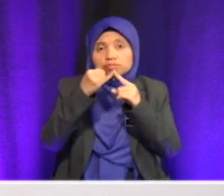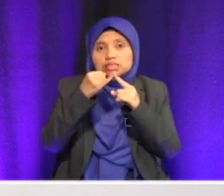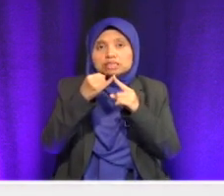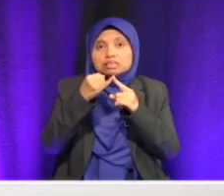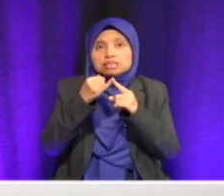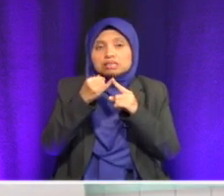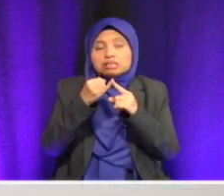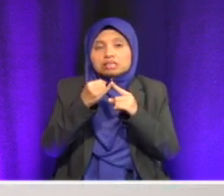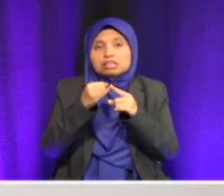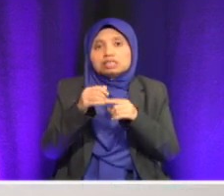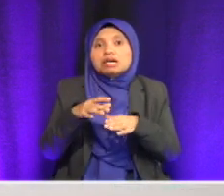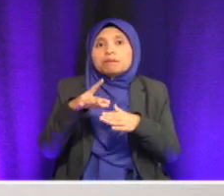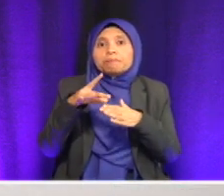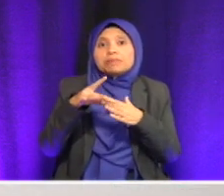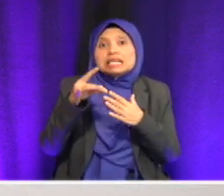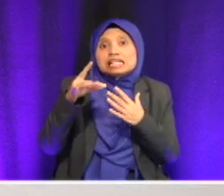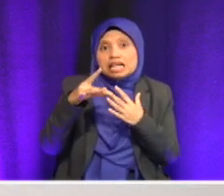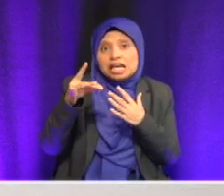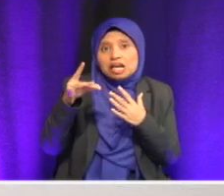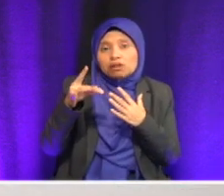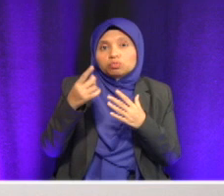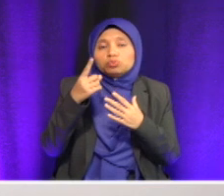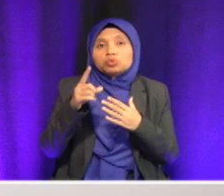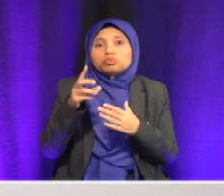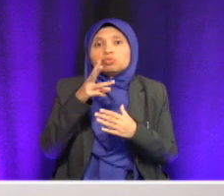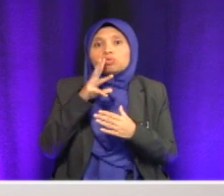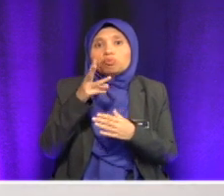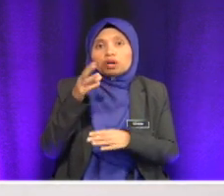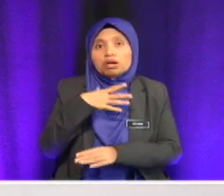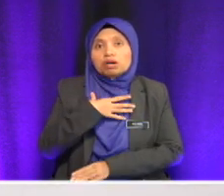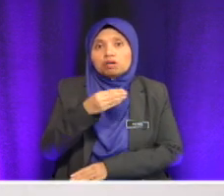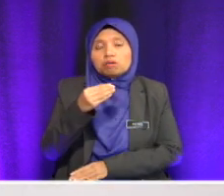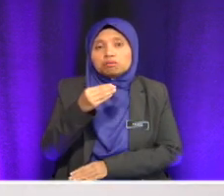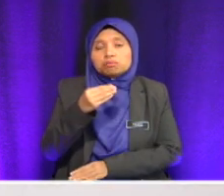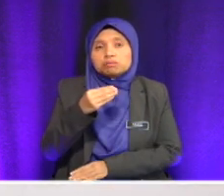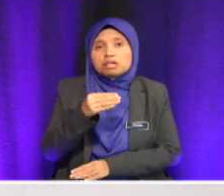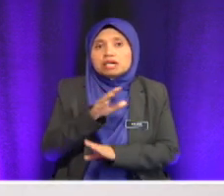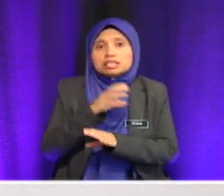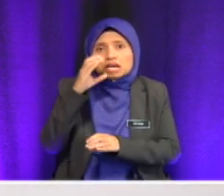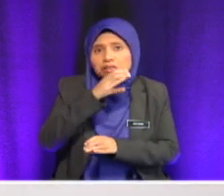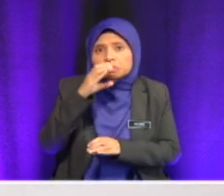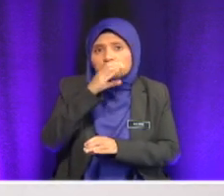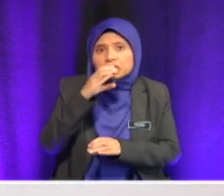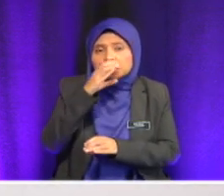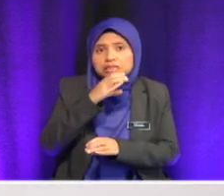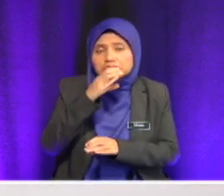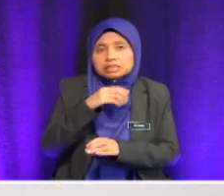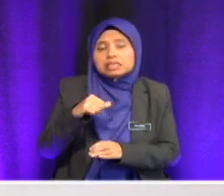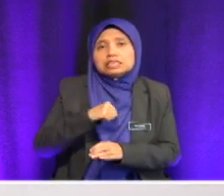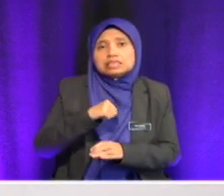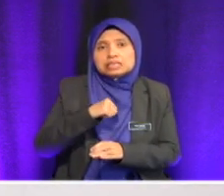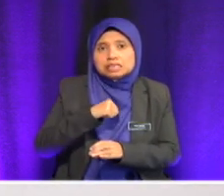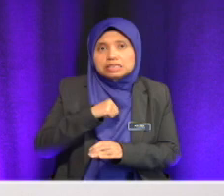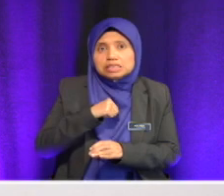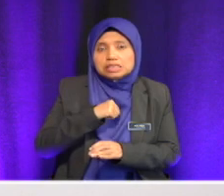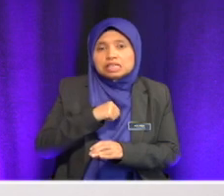for finding food. They think about what tool they need and look for it. If they cannot find the right shape, they make the tools themselves by cutting